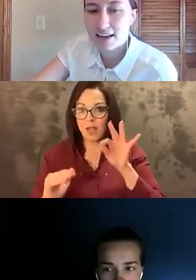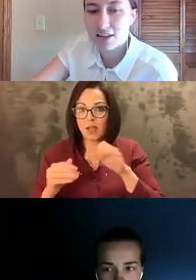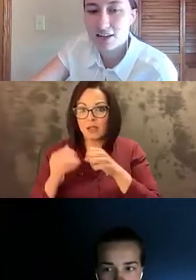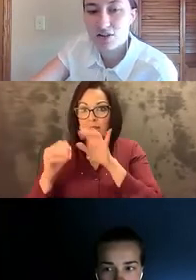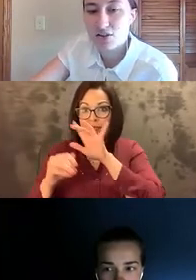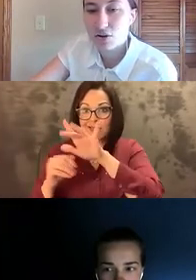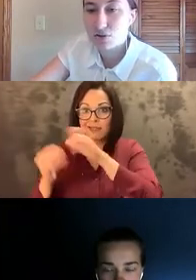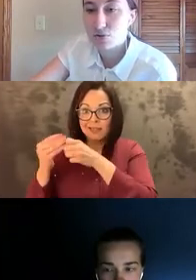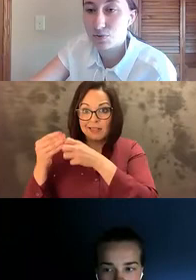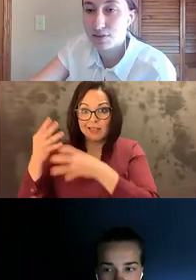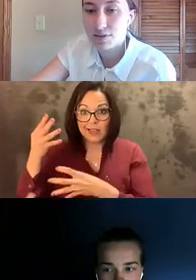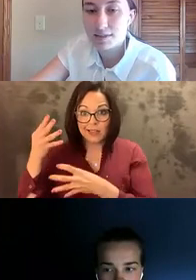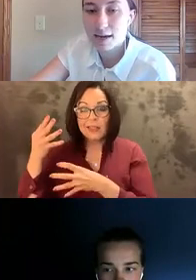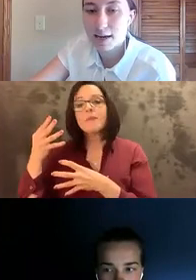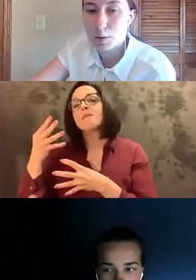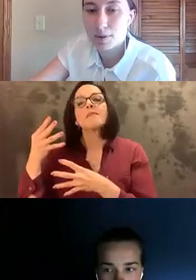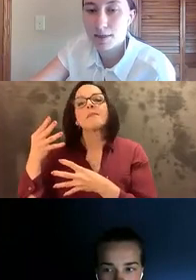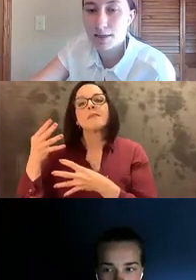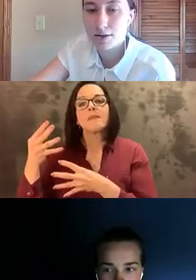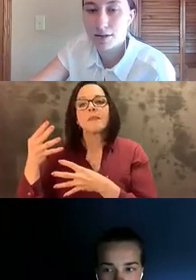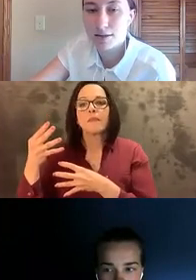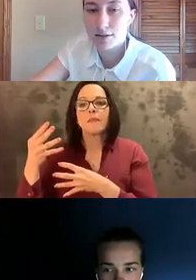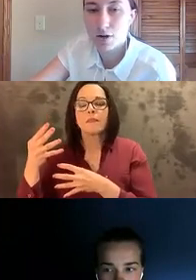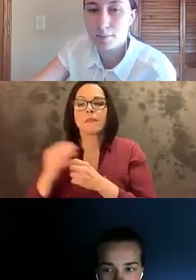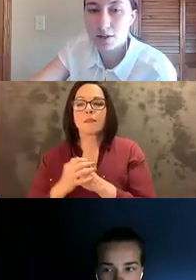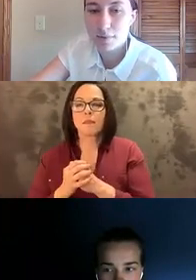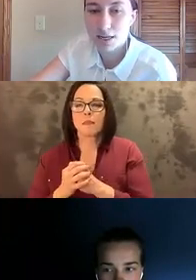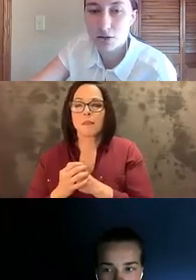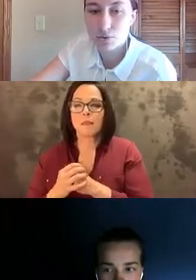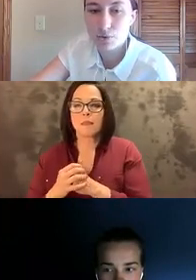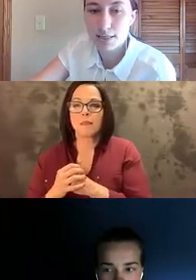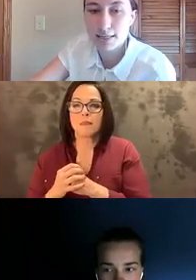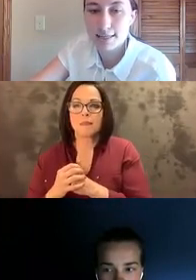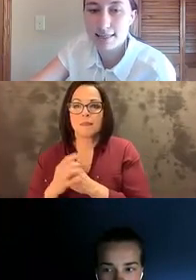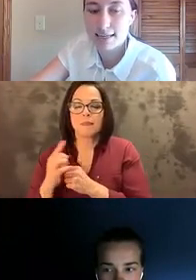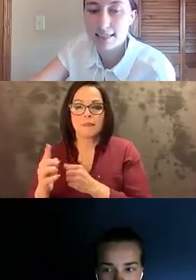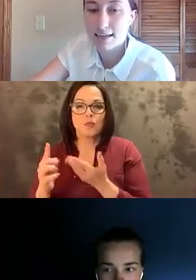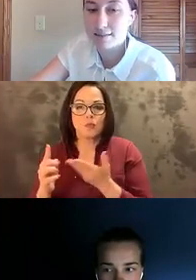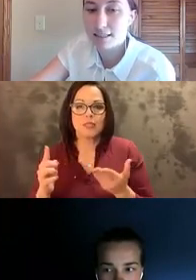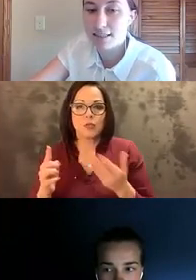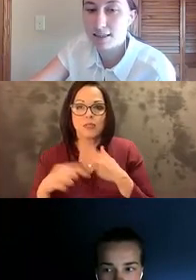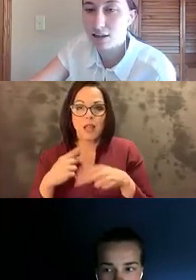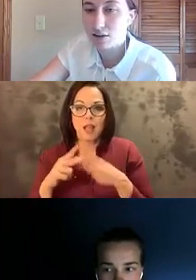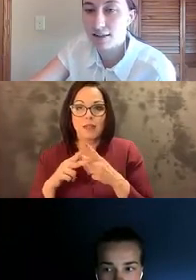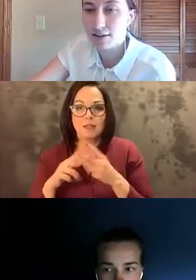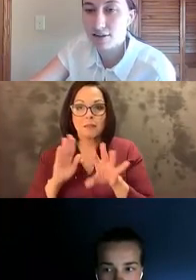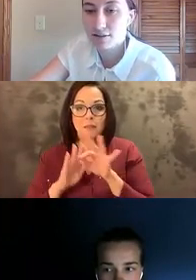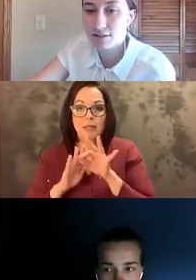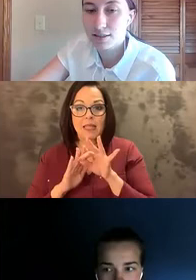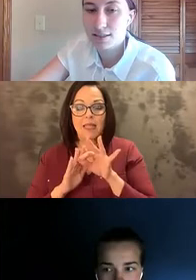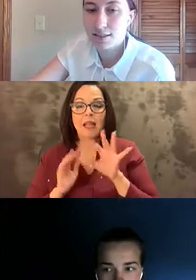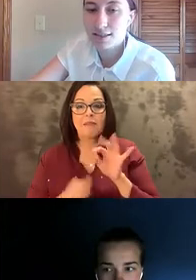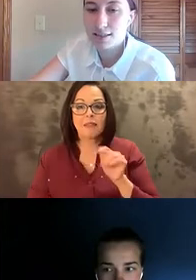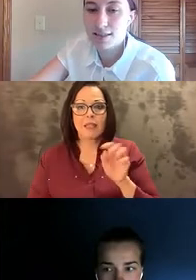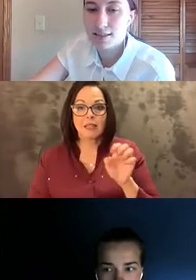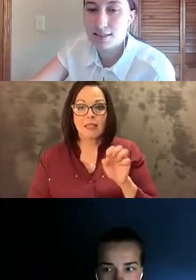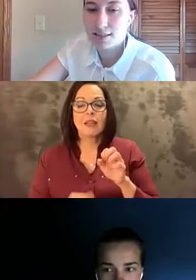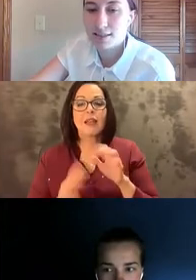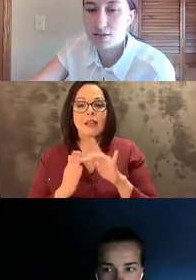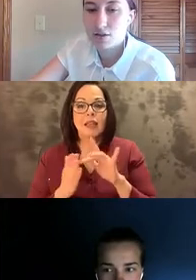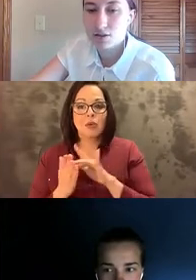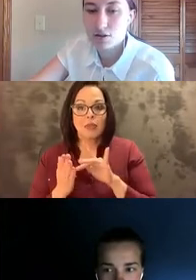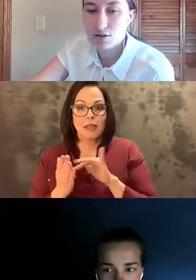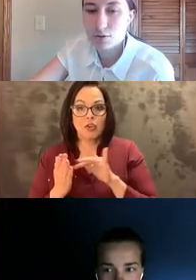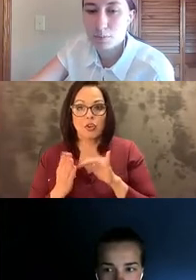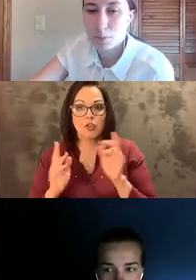And then go to Resource Type here in the drop-down menu. Select FTE Calculator and